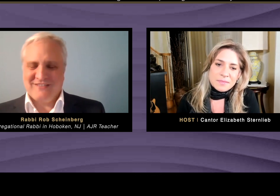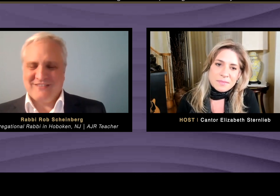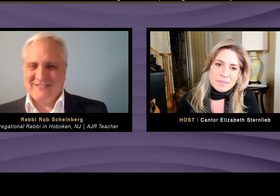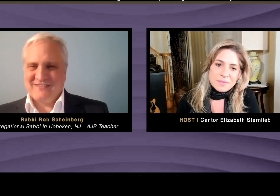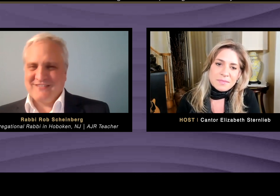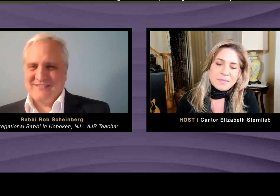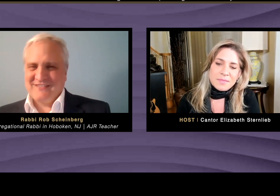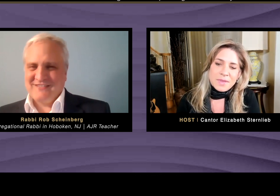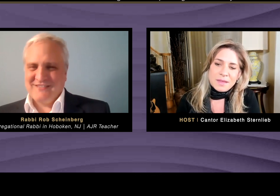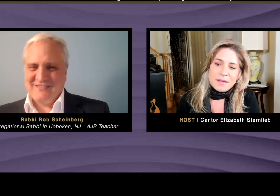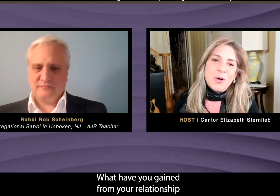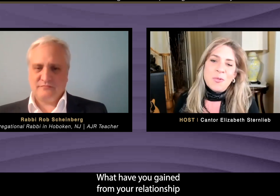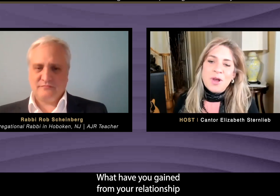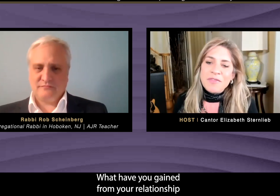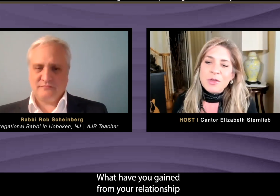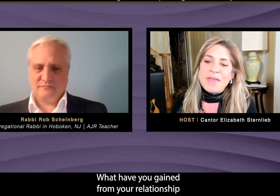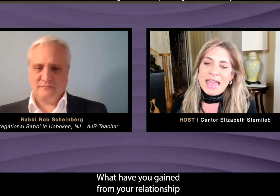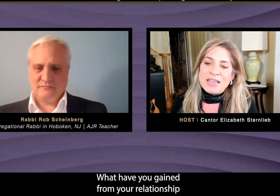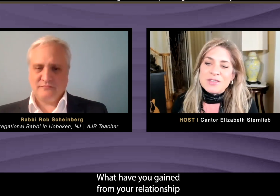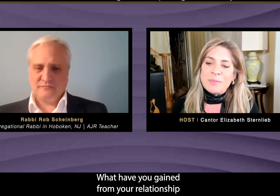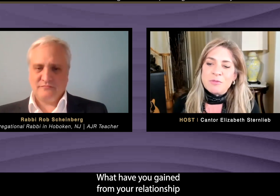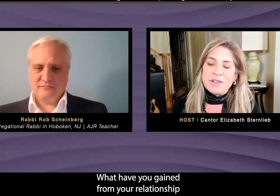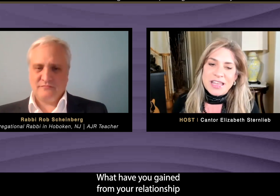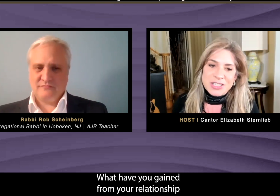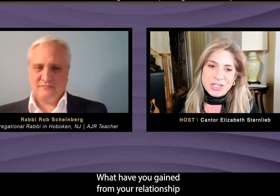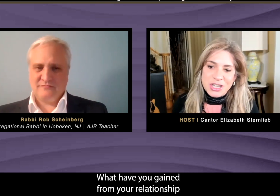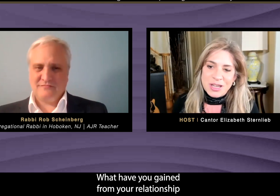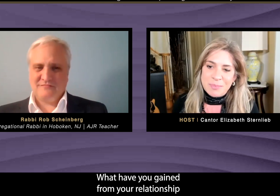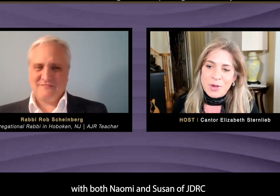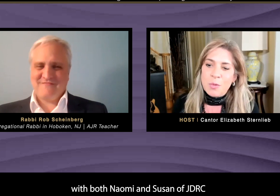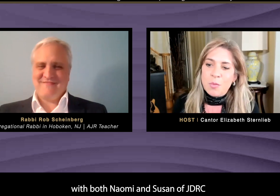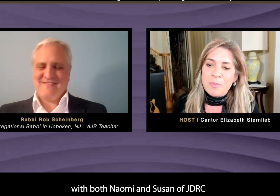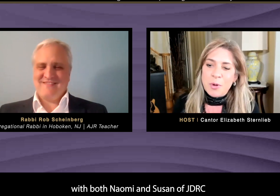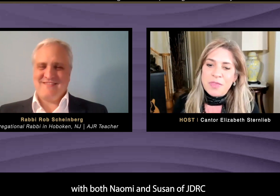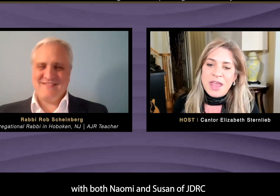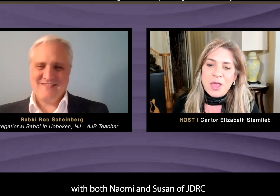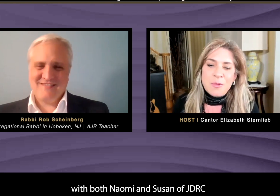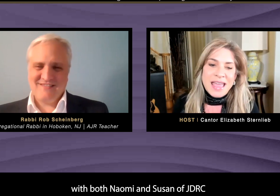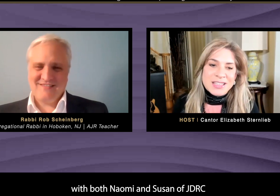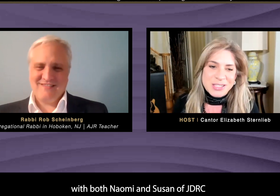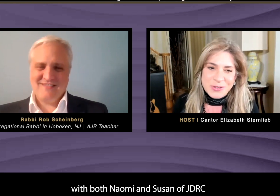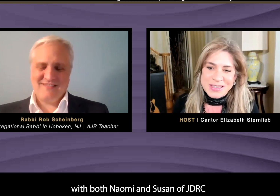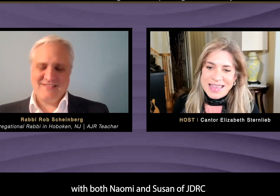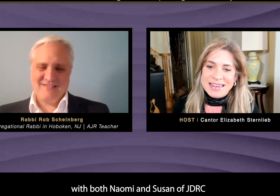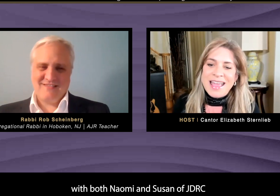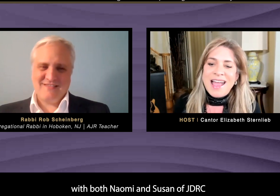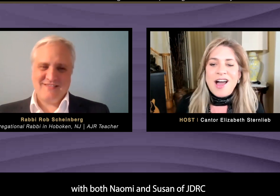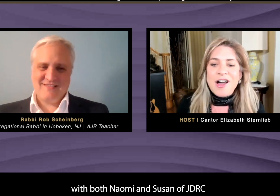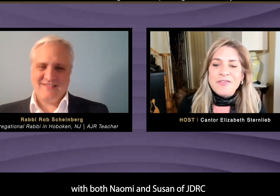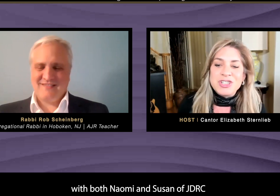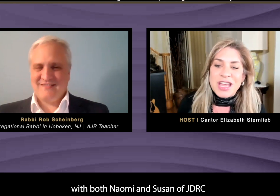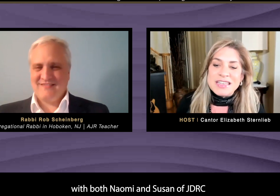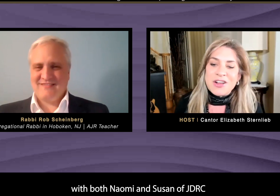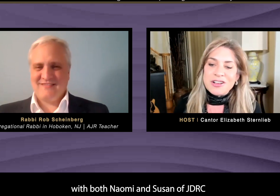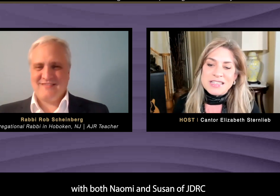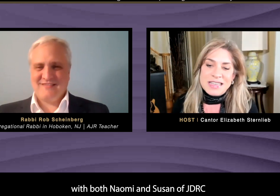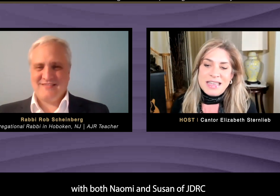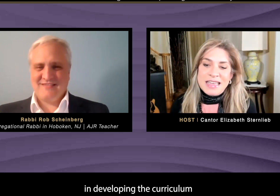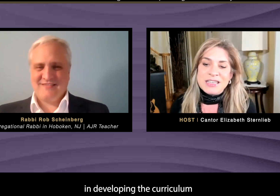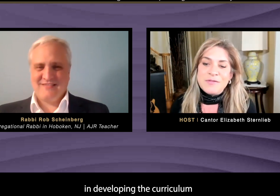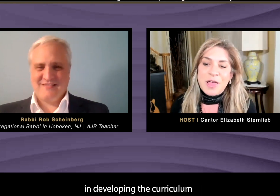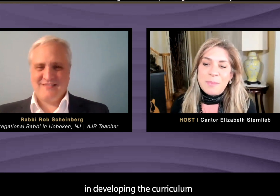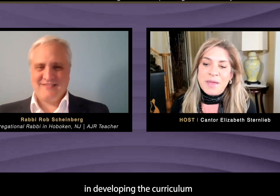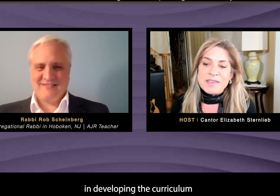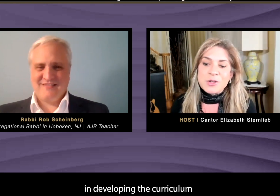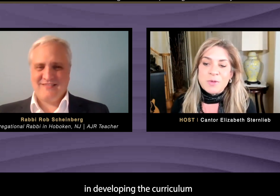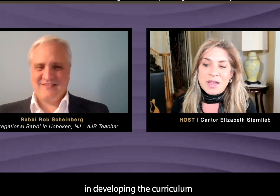opportunity. What have you gained from your relationship with both Naomi and Susan of